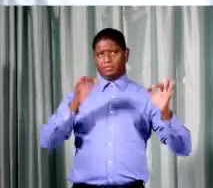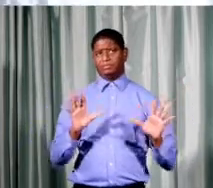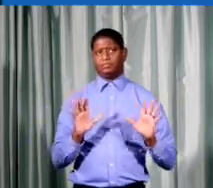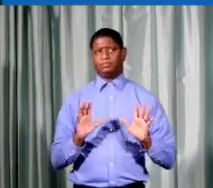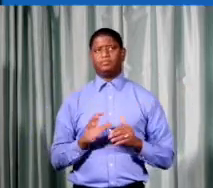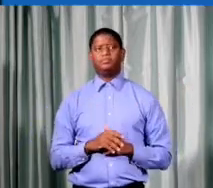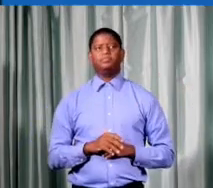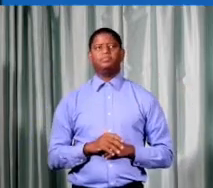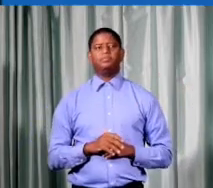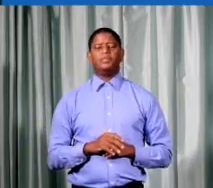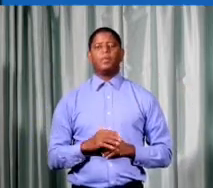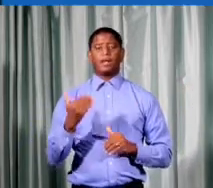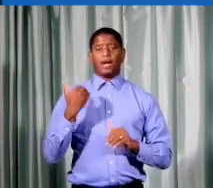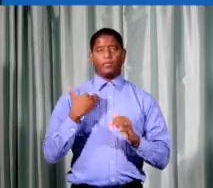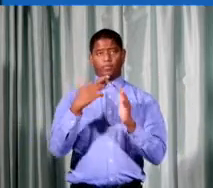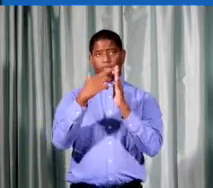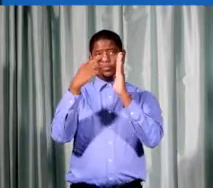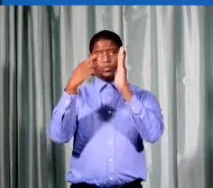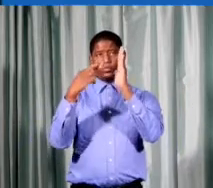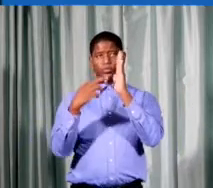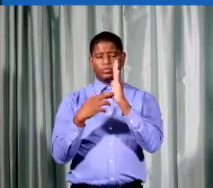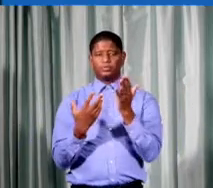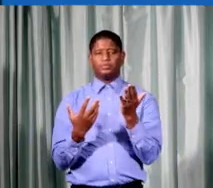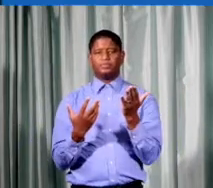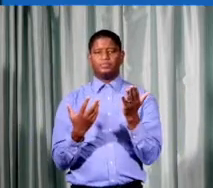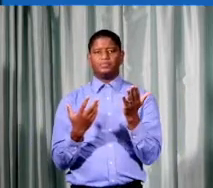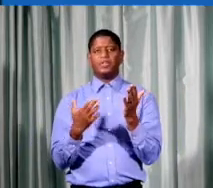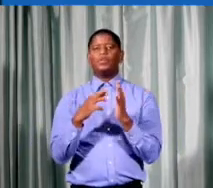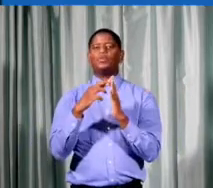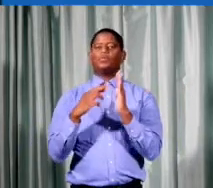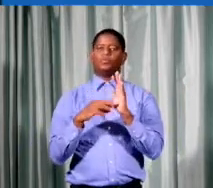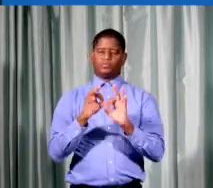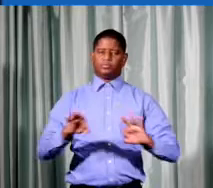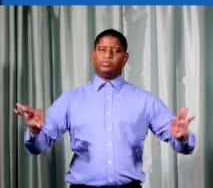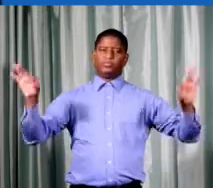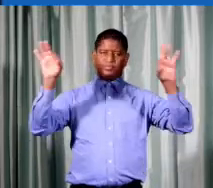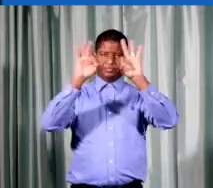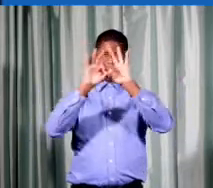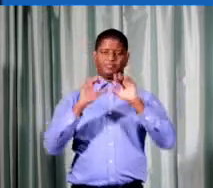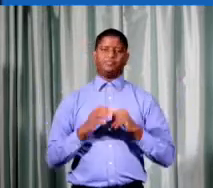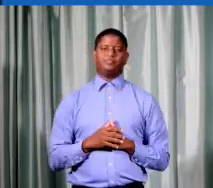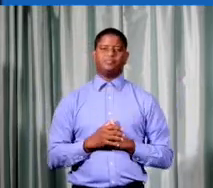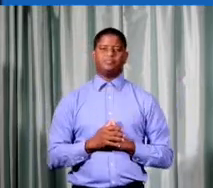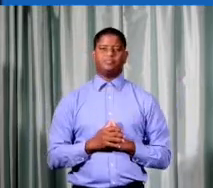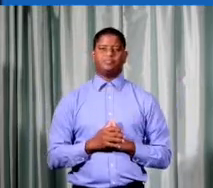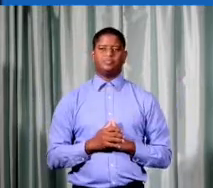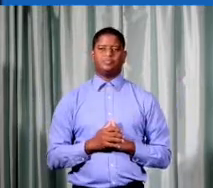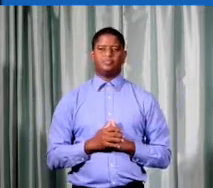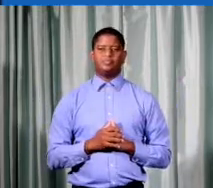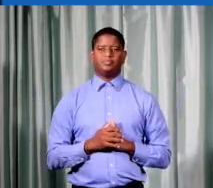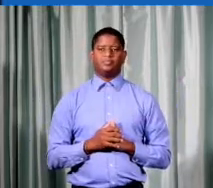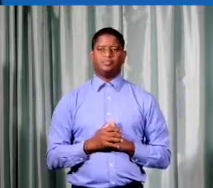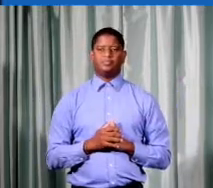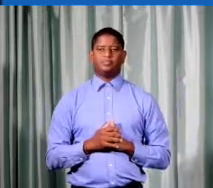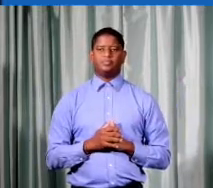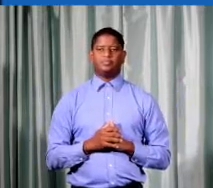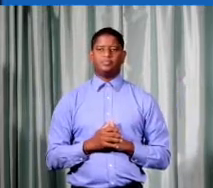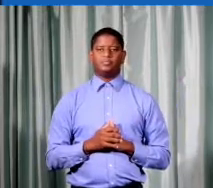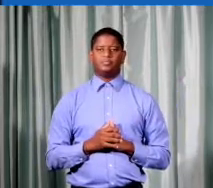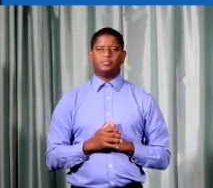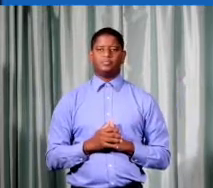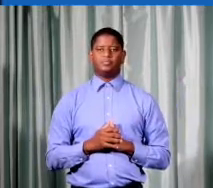But he created some rules, and the rules are what important. Where my baby?